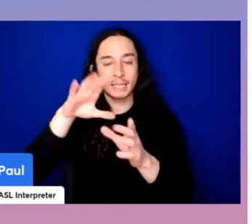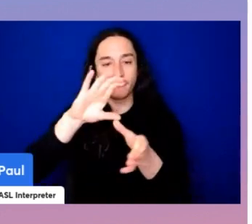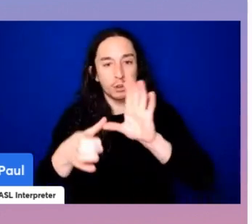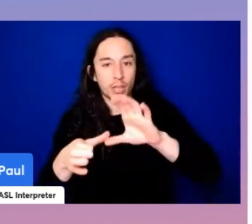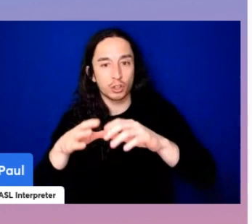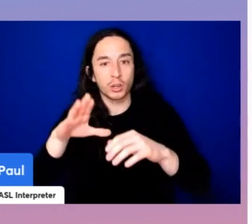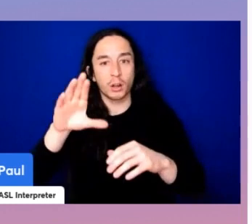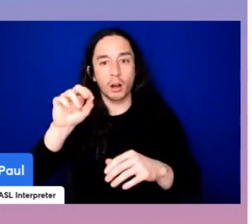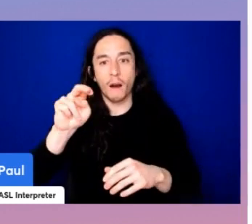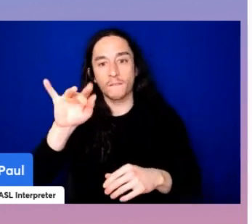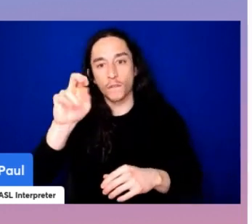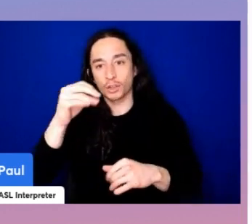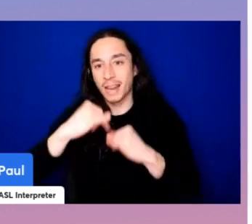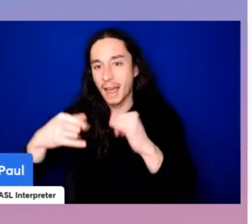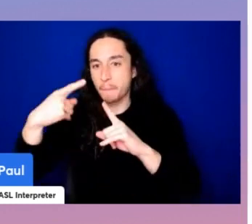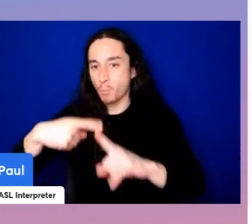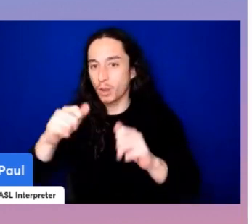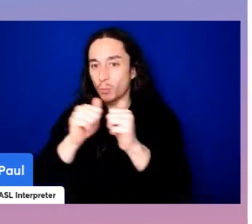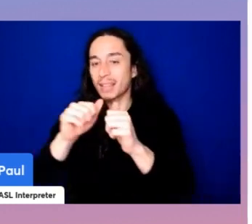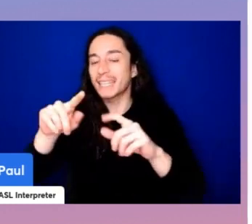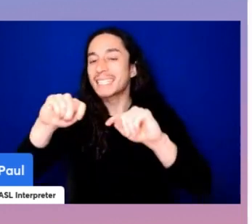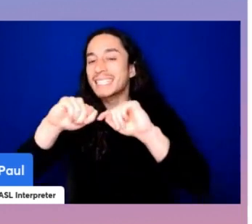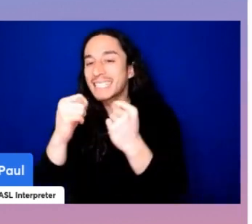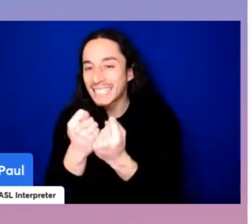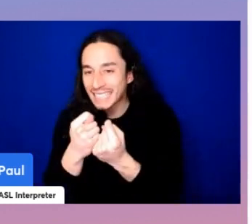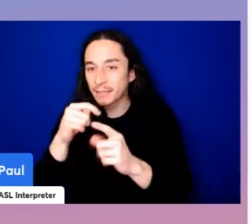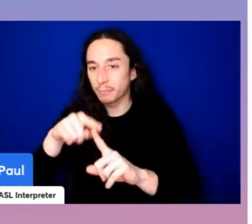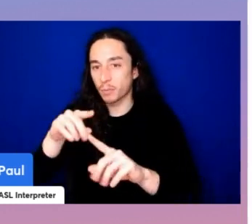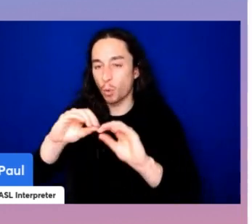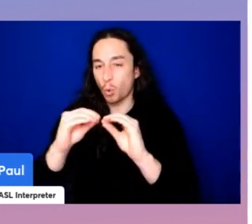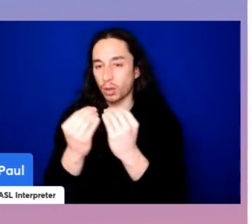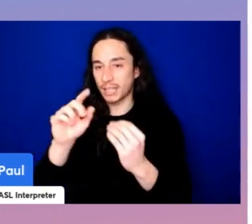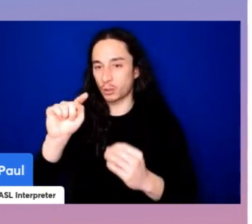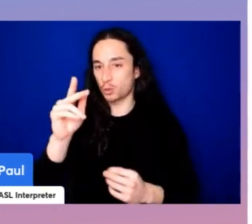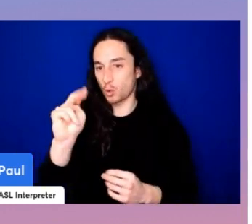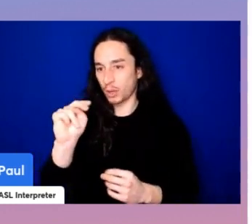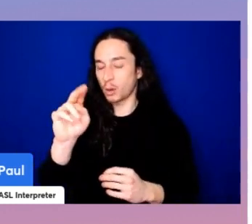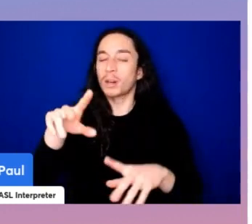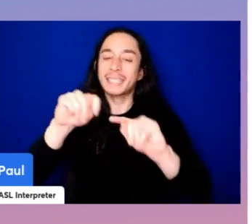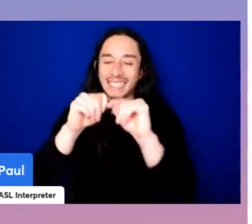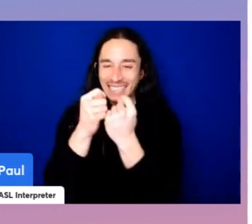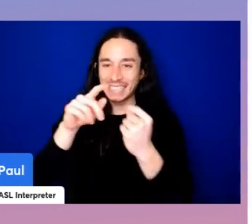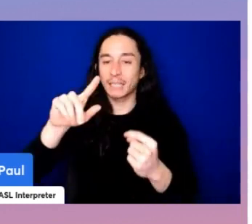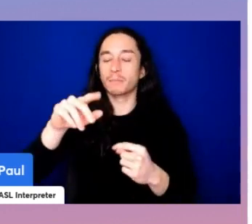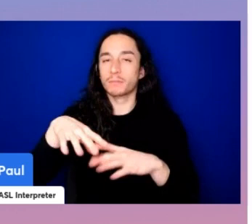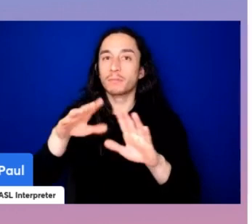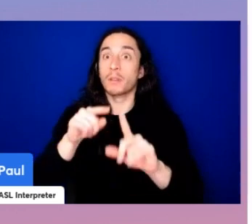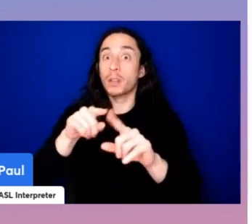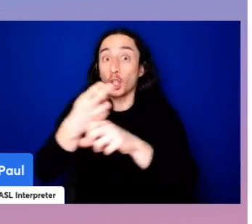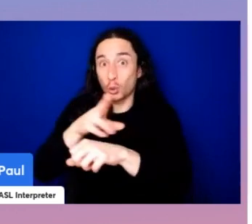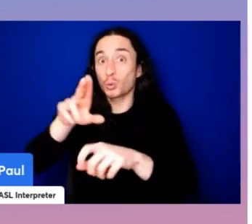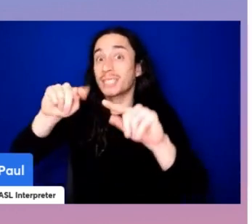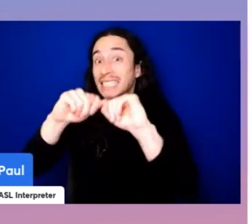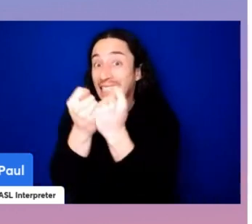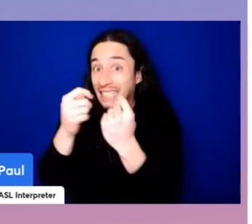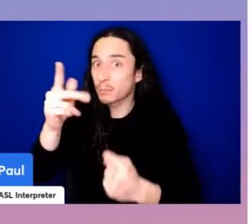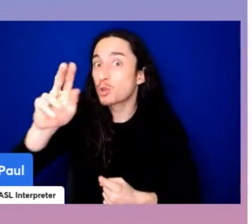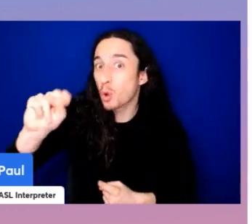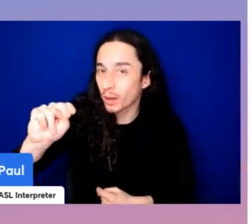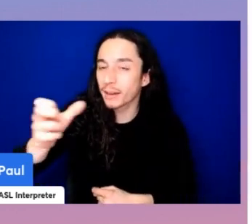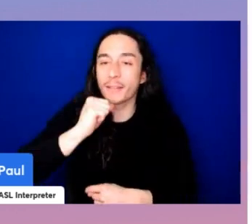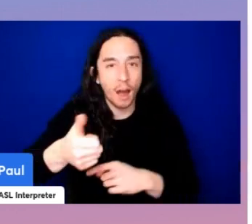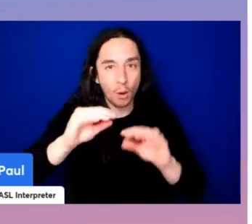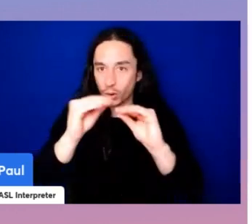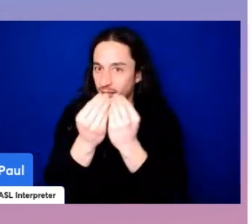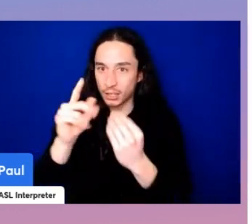endpoint with the team API, with the team organization token, or the team token instead of the organization token. This is because the team that